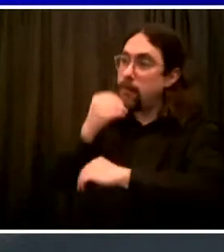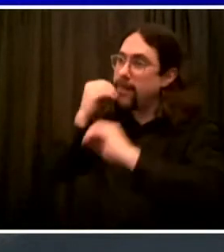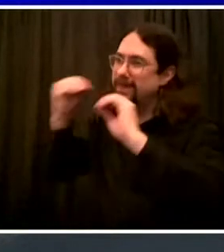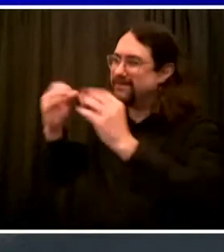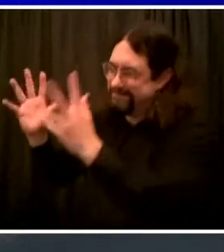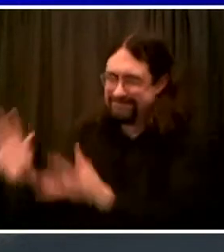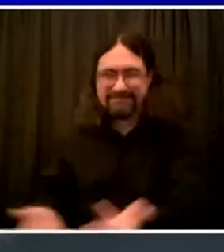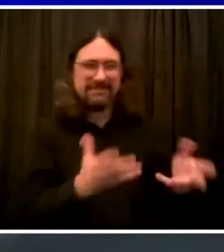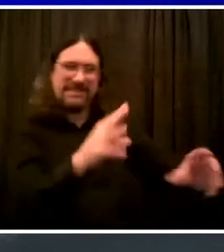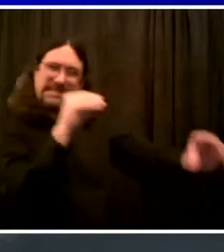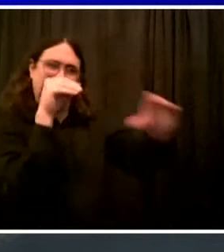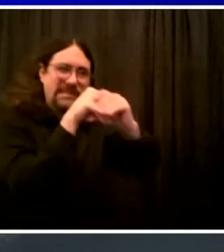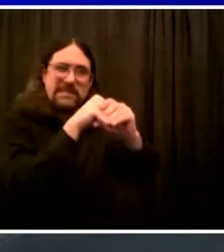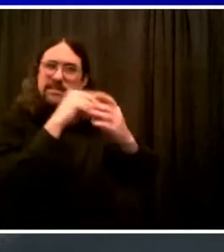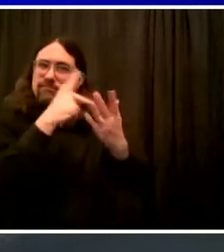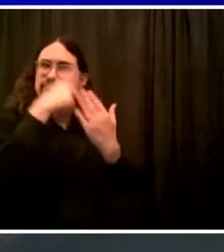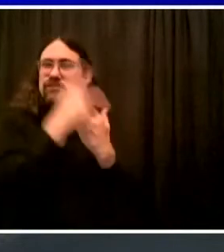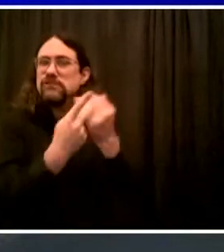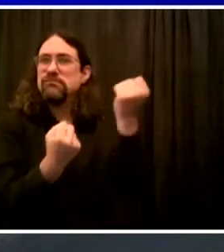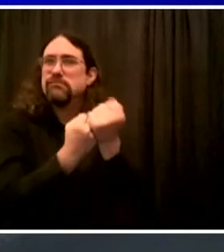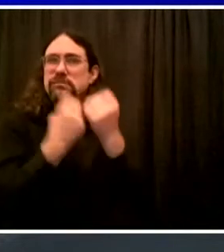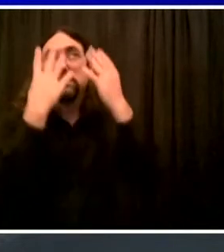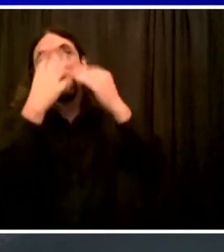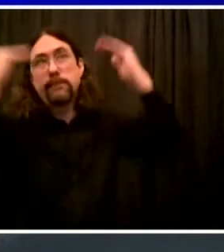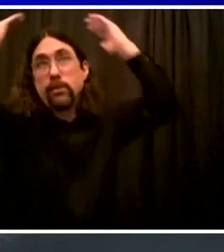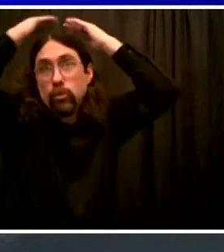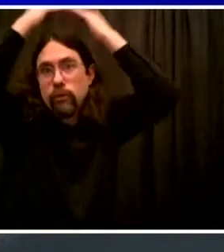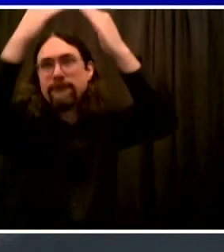very humane, very decent, very